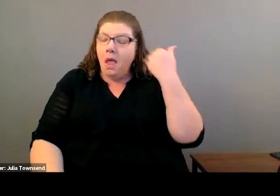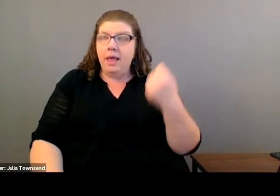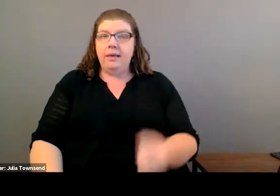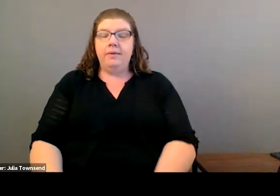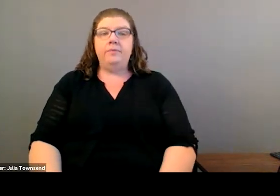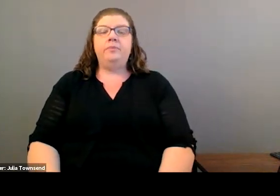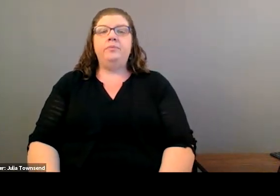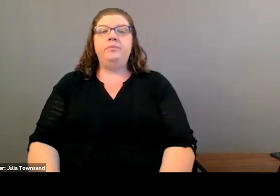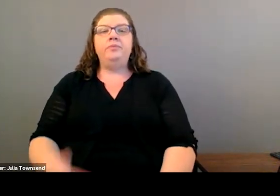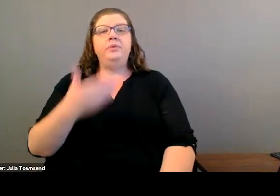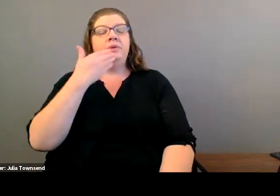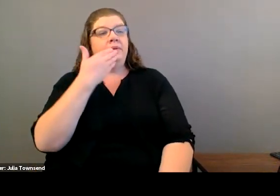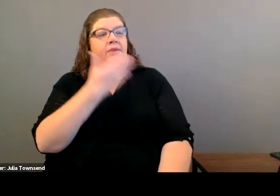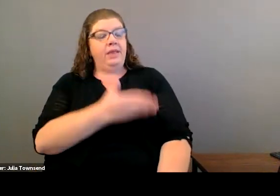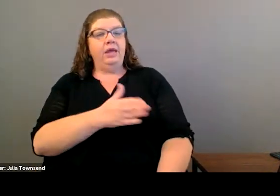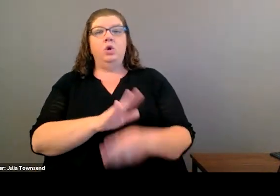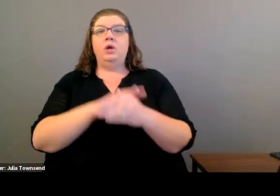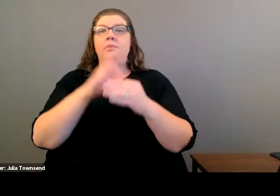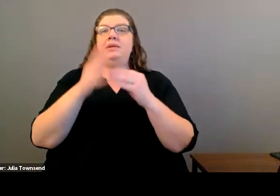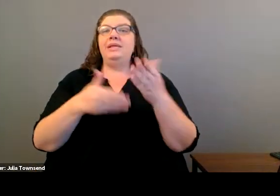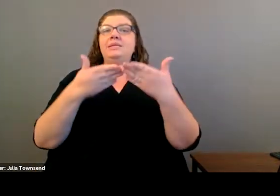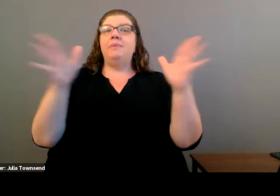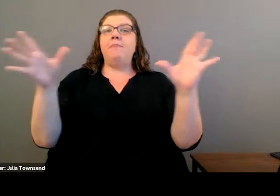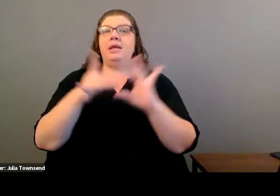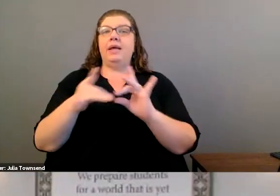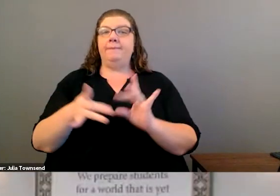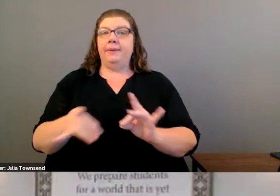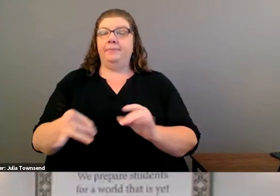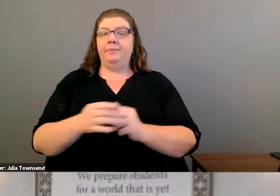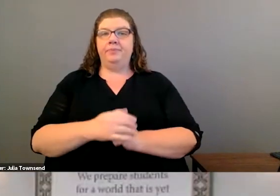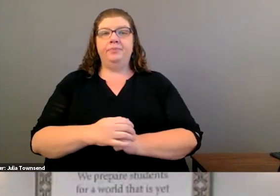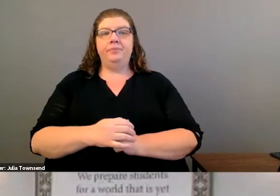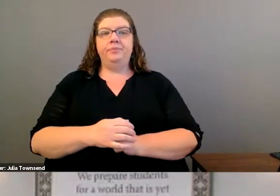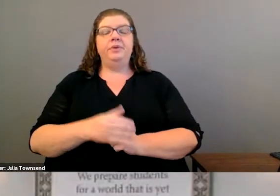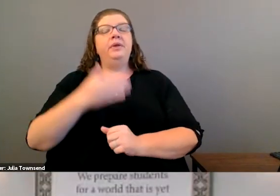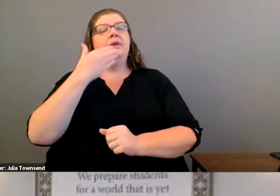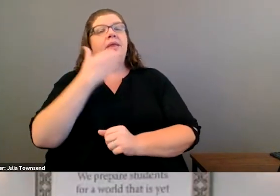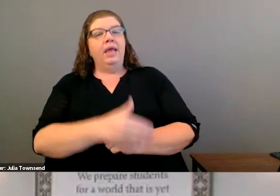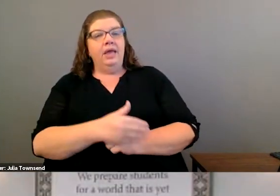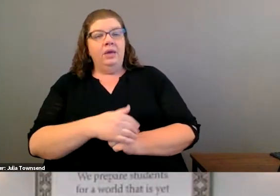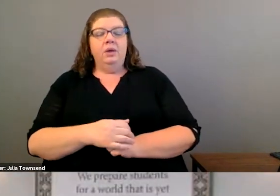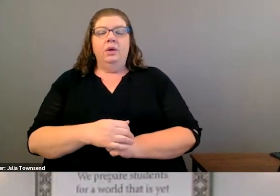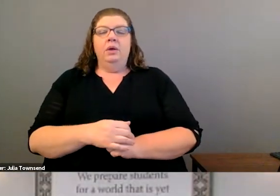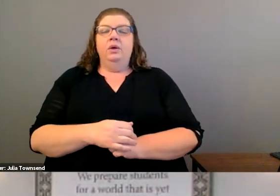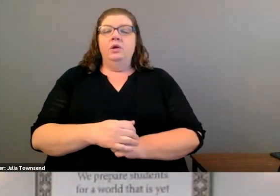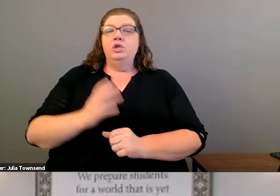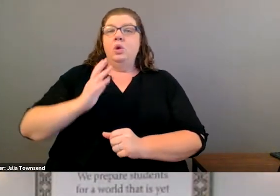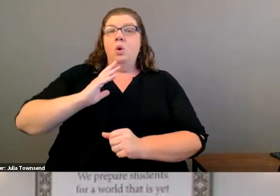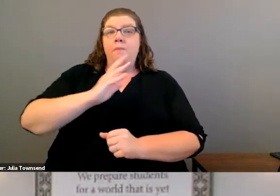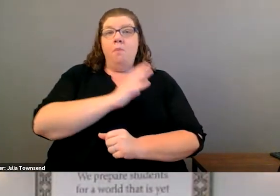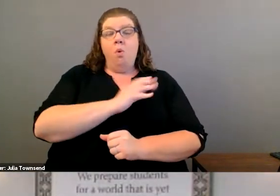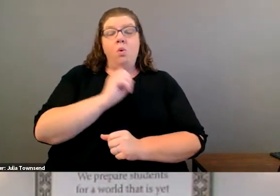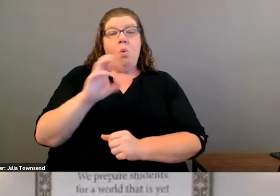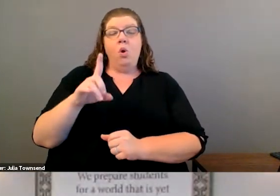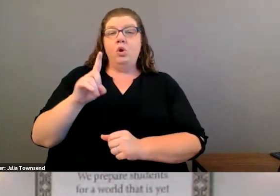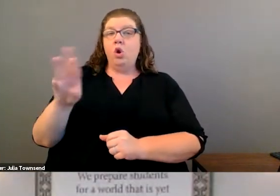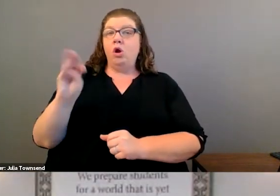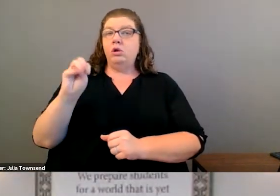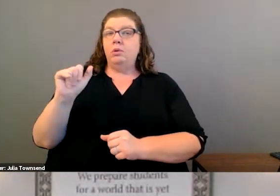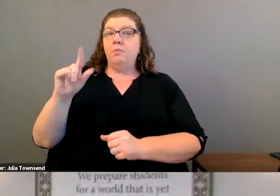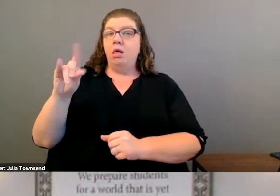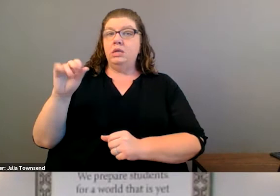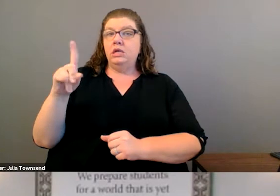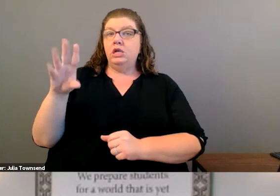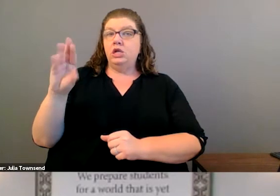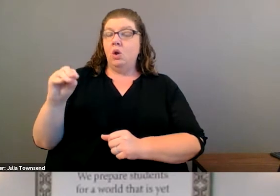Thank you, and that concludes public comment. Thank you, Mr. Hio. So board members or Dr. Maldonado, are there any items